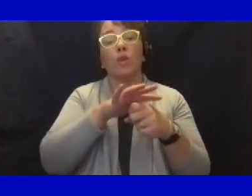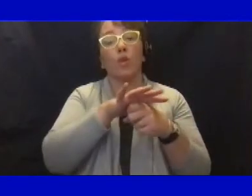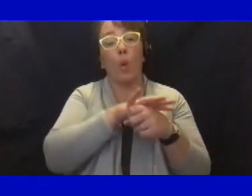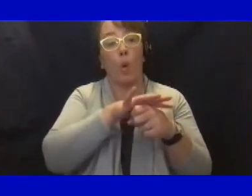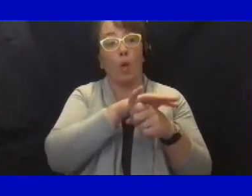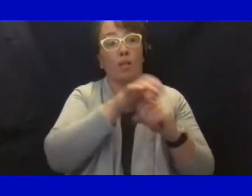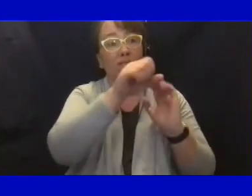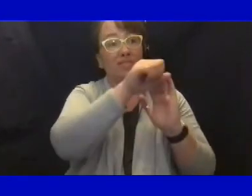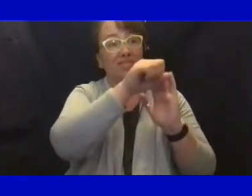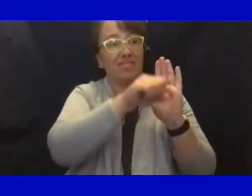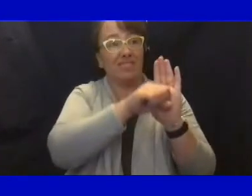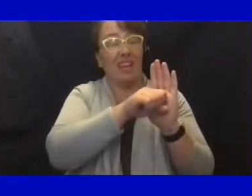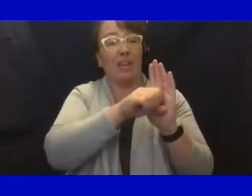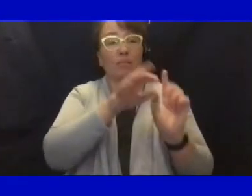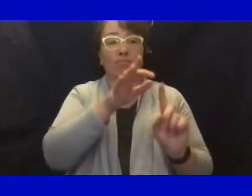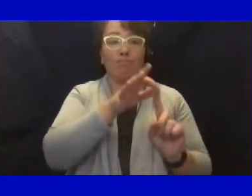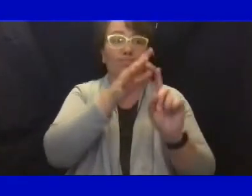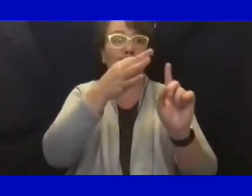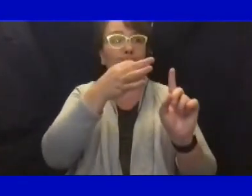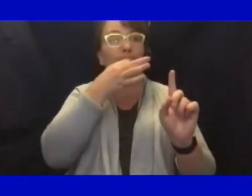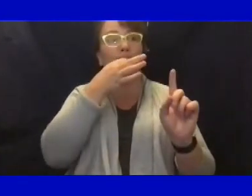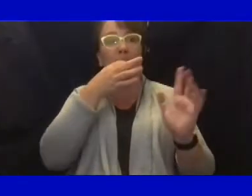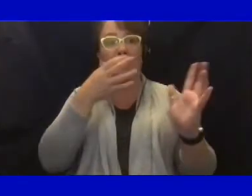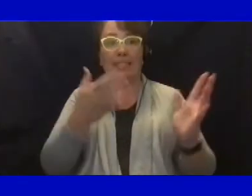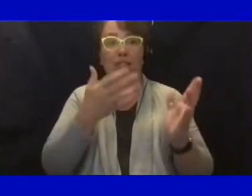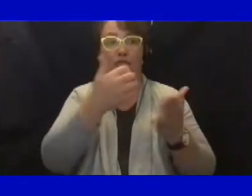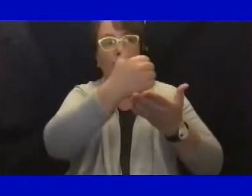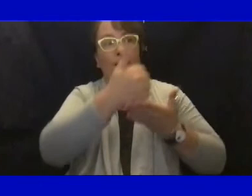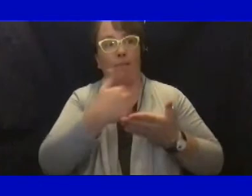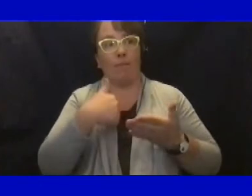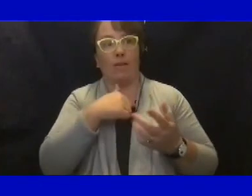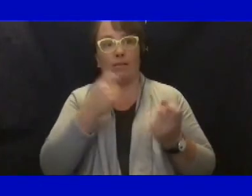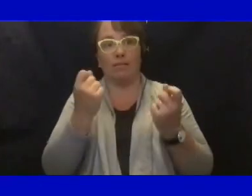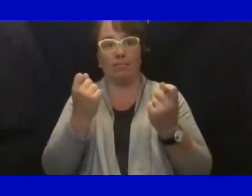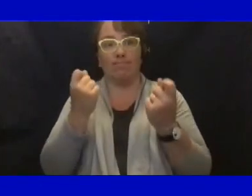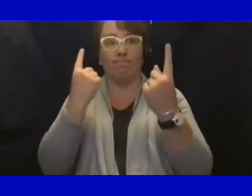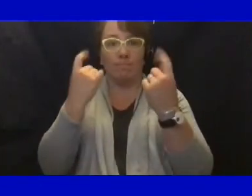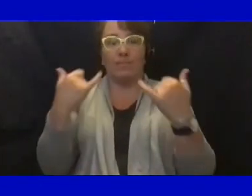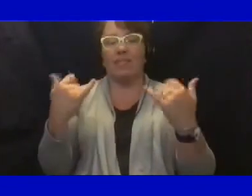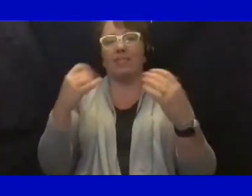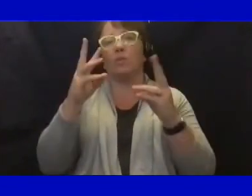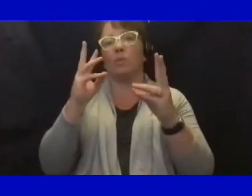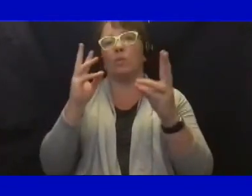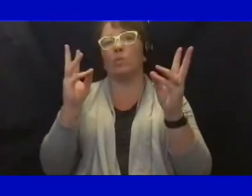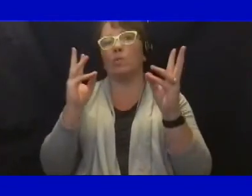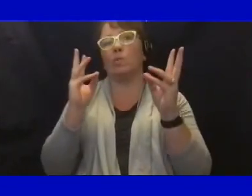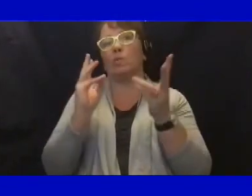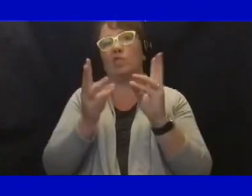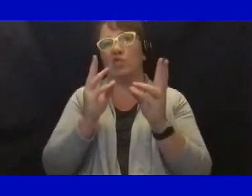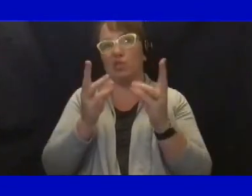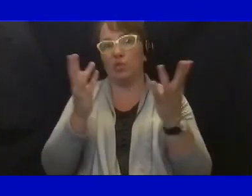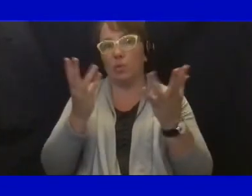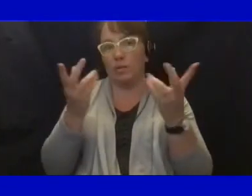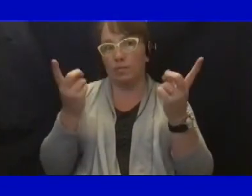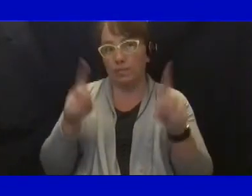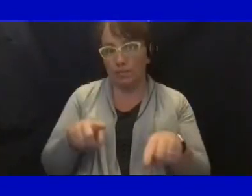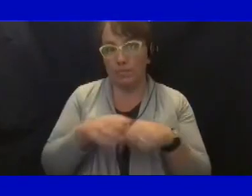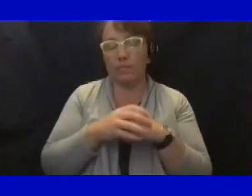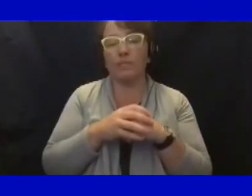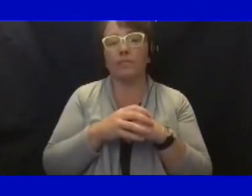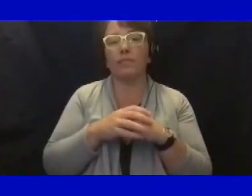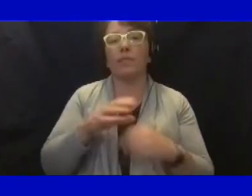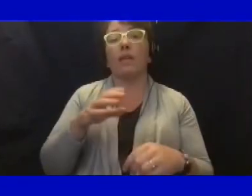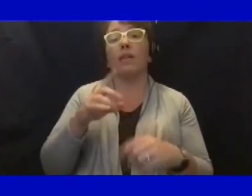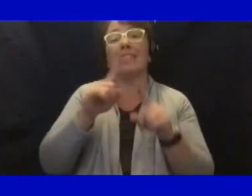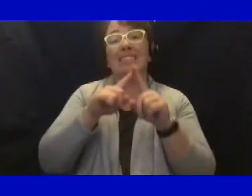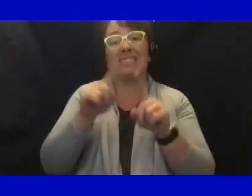experts available to help us to understand what to expect this winter. The bear and work reports give